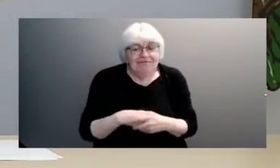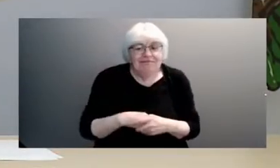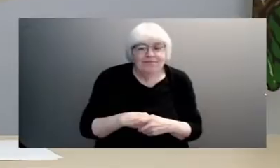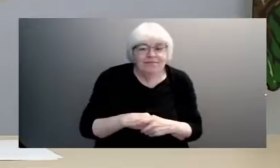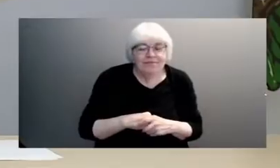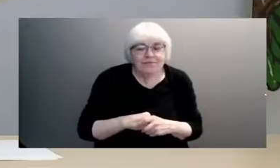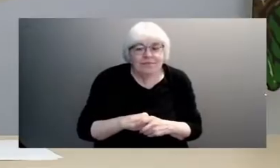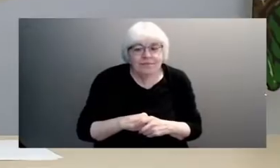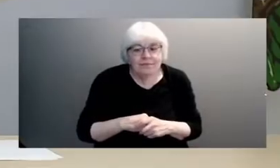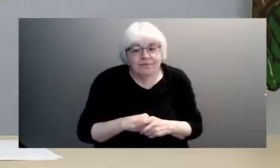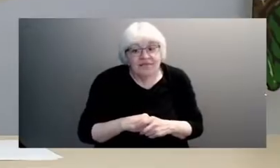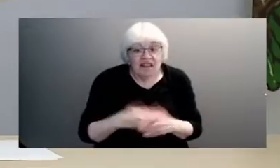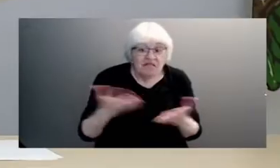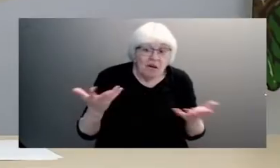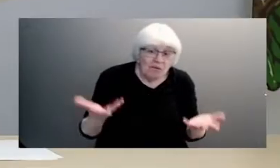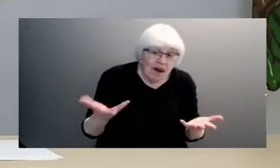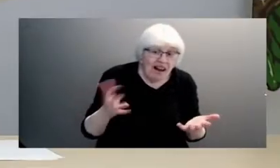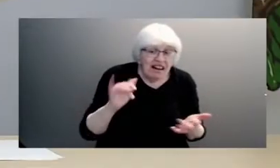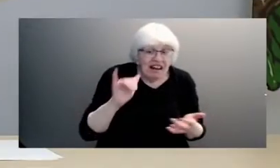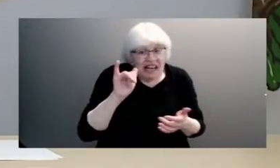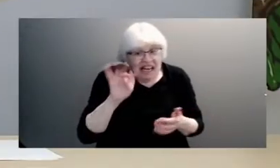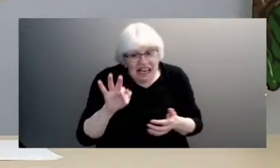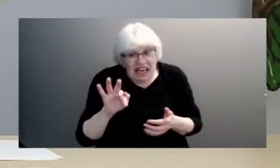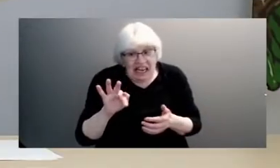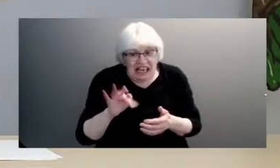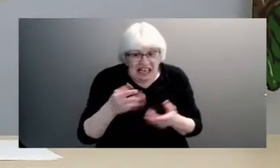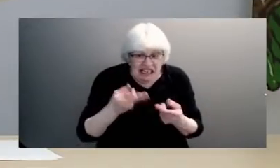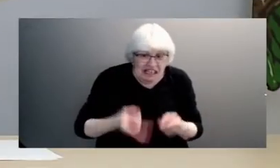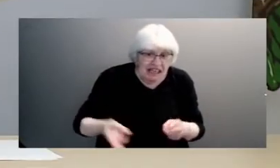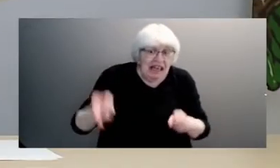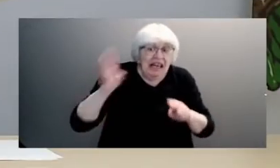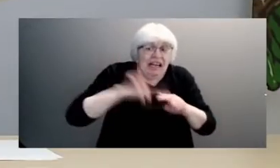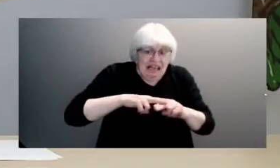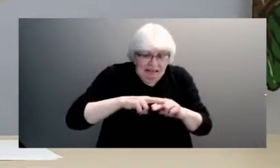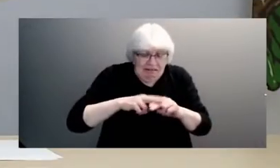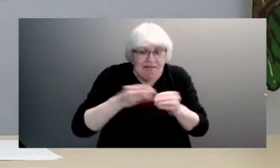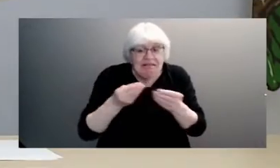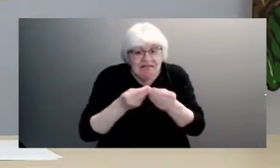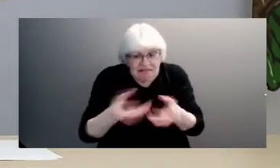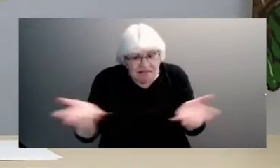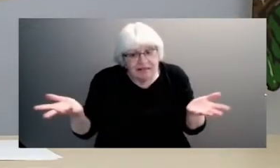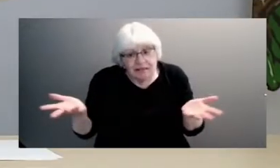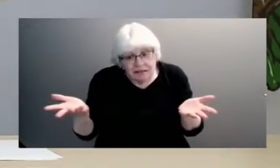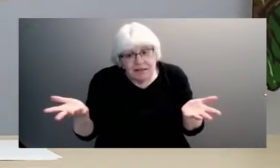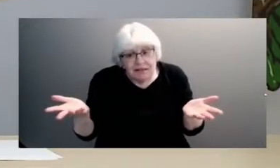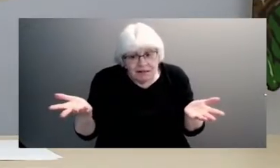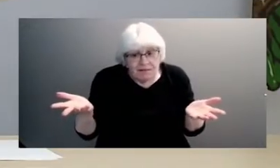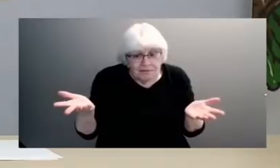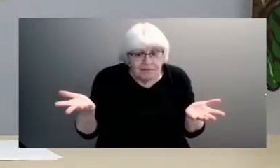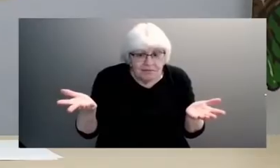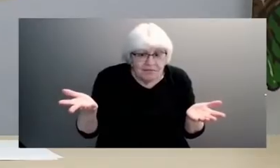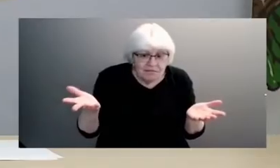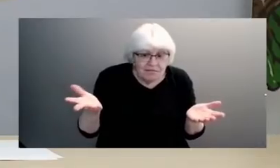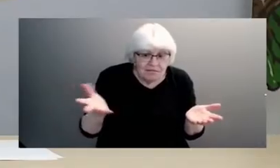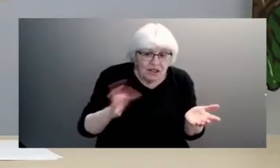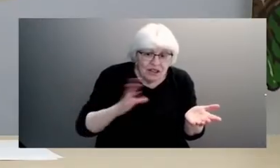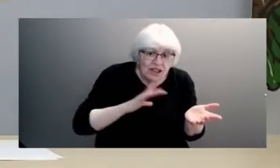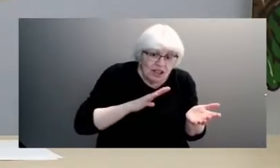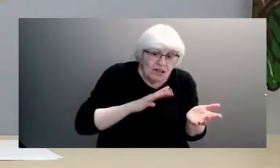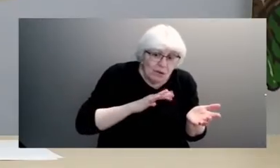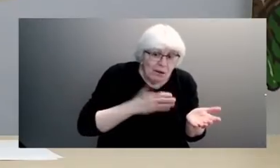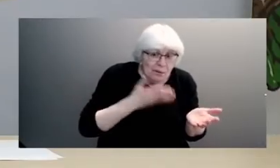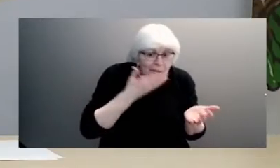everyone as well. I think there is, if you're using a test that is